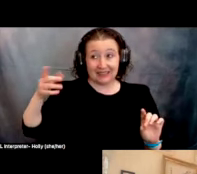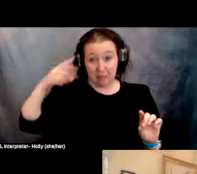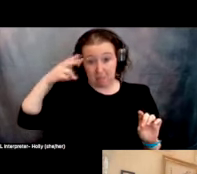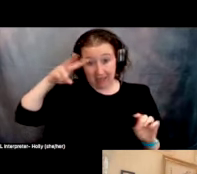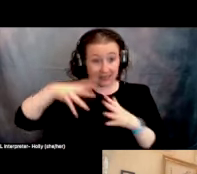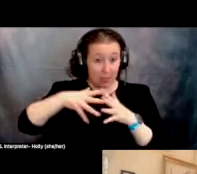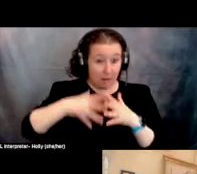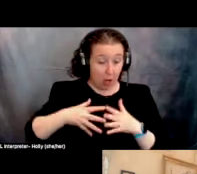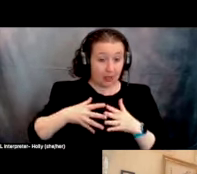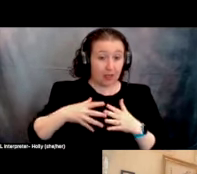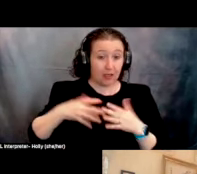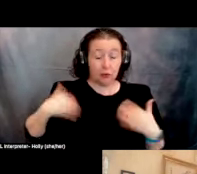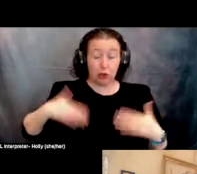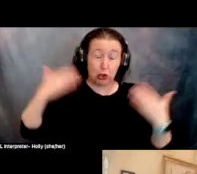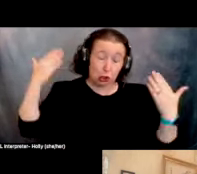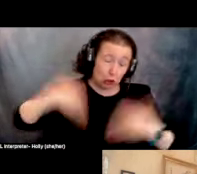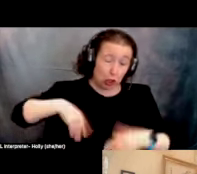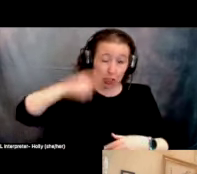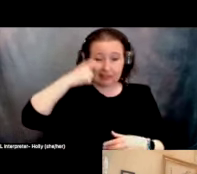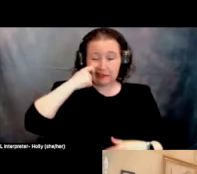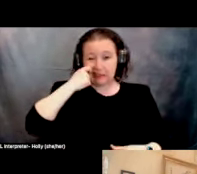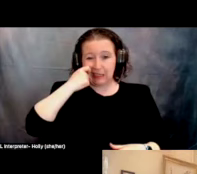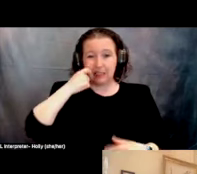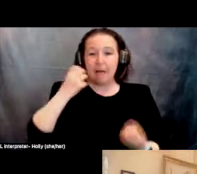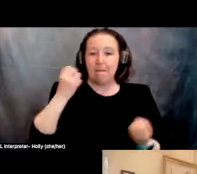he's very dark skinned. Many people, when I